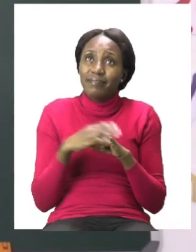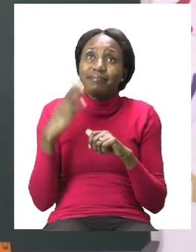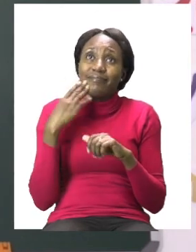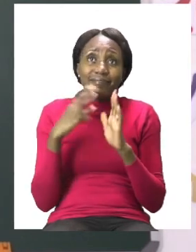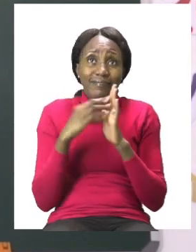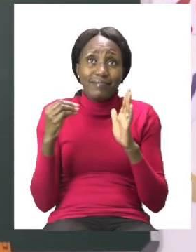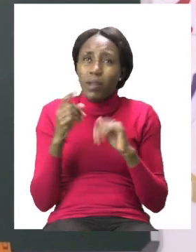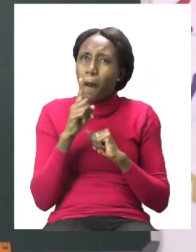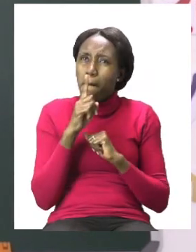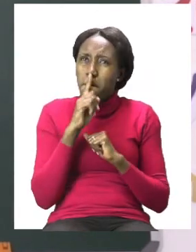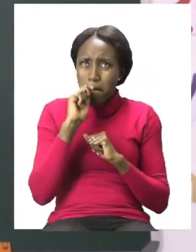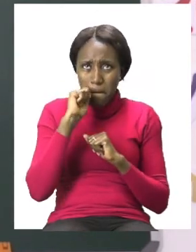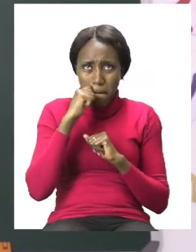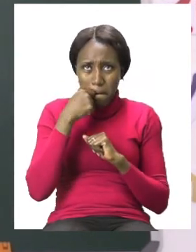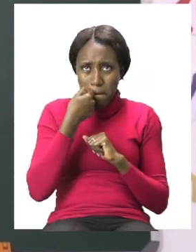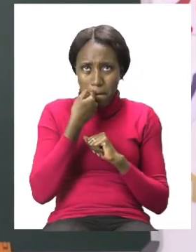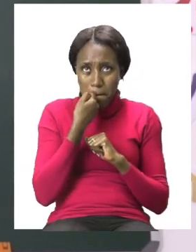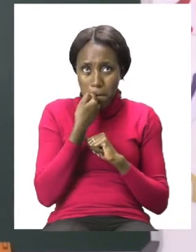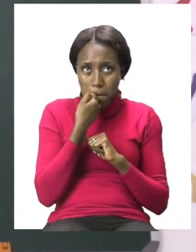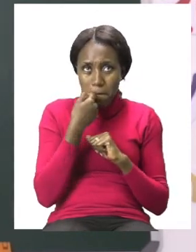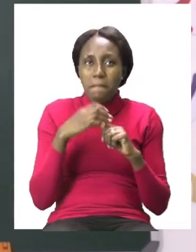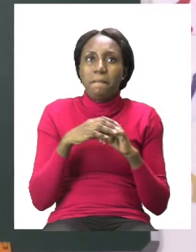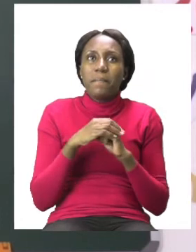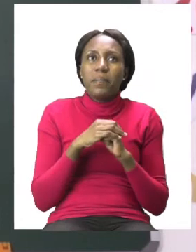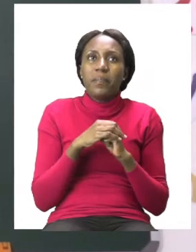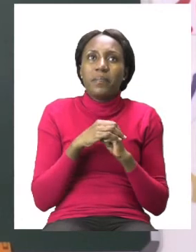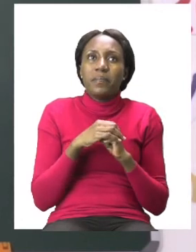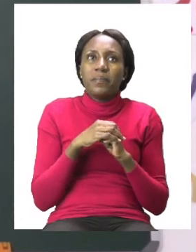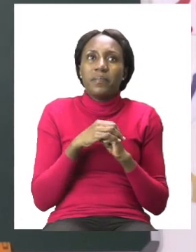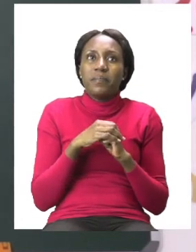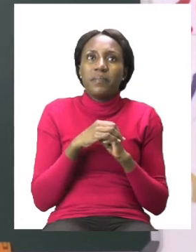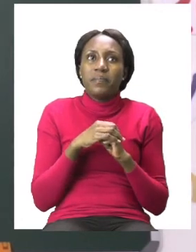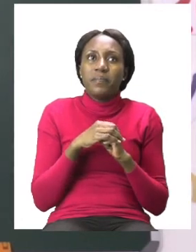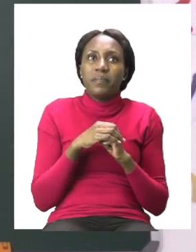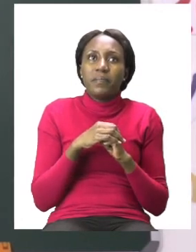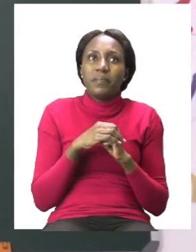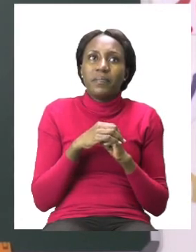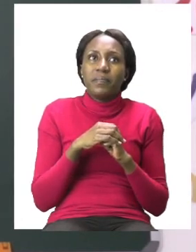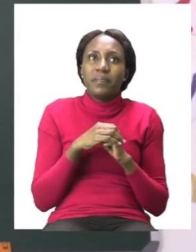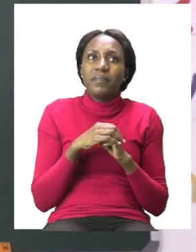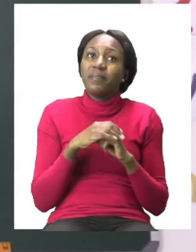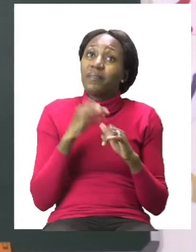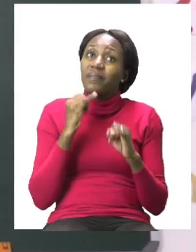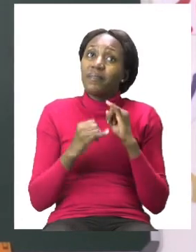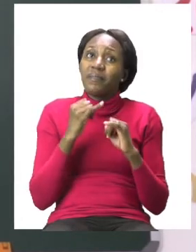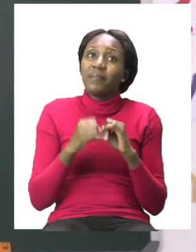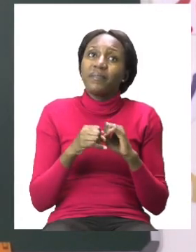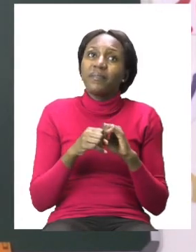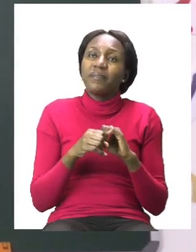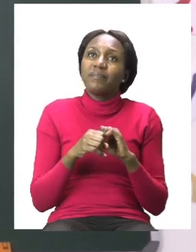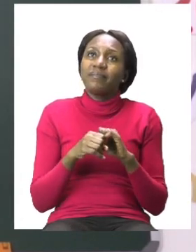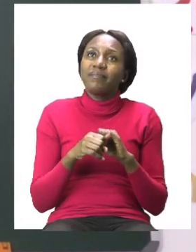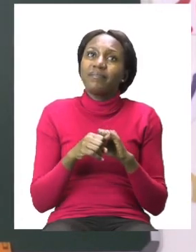you're not supposed to make any sound. The last one that you're going to do is this